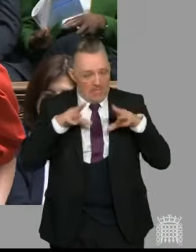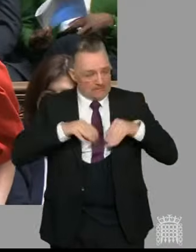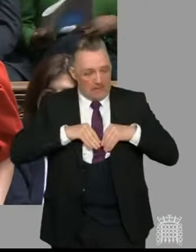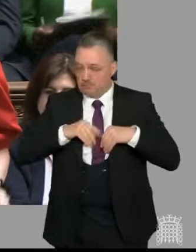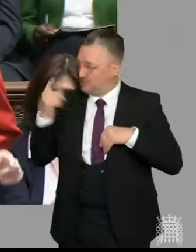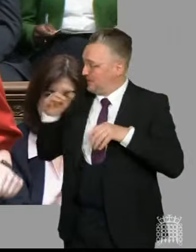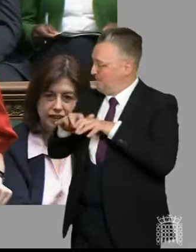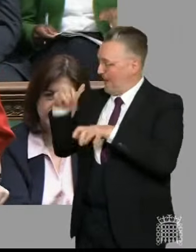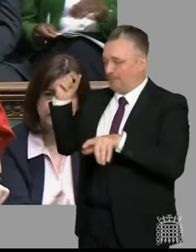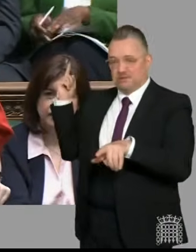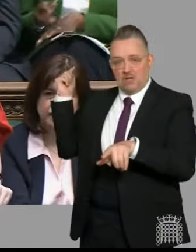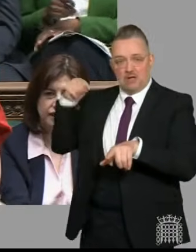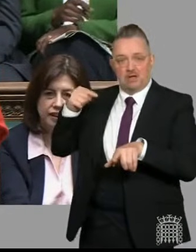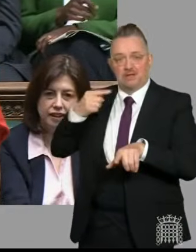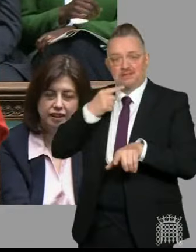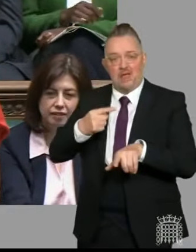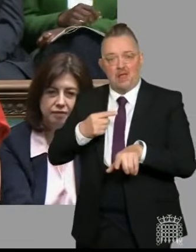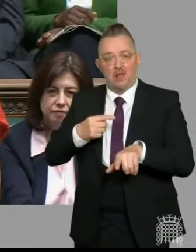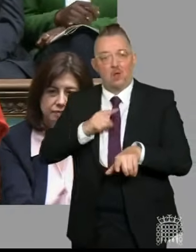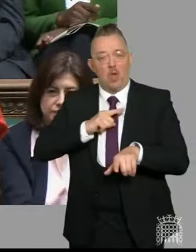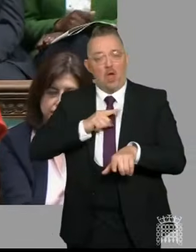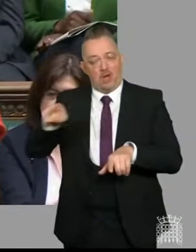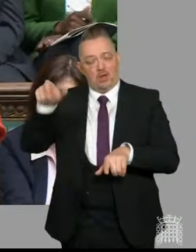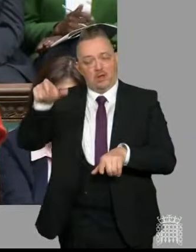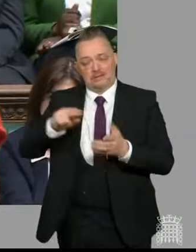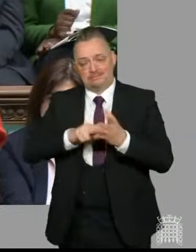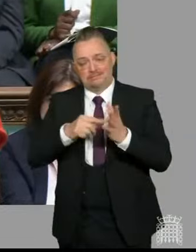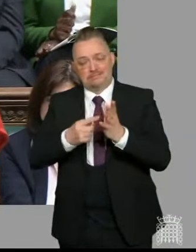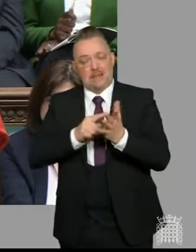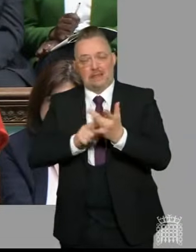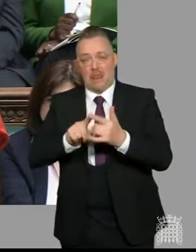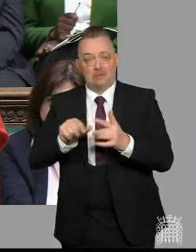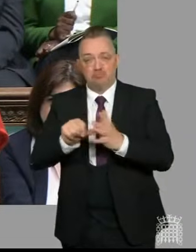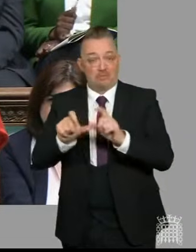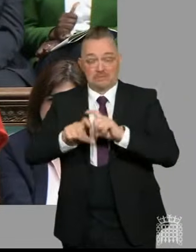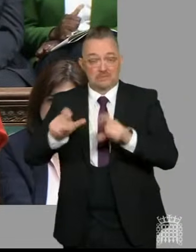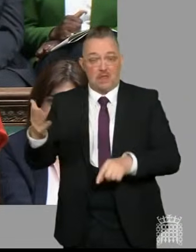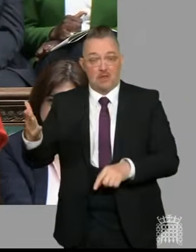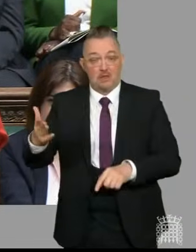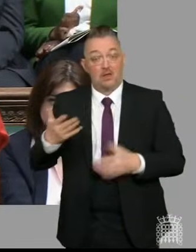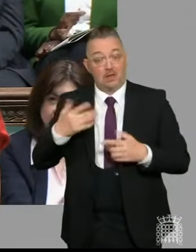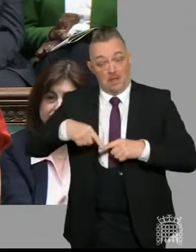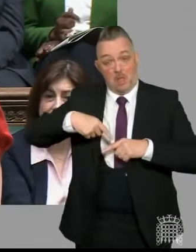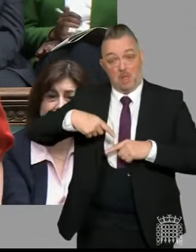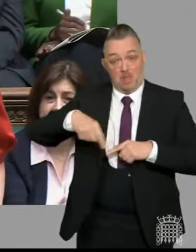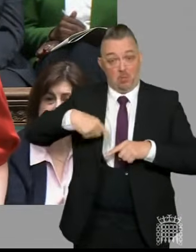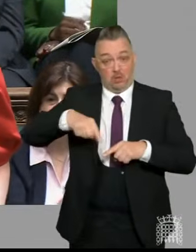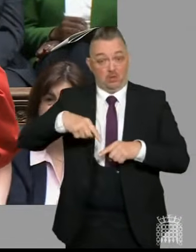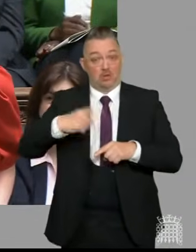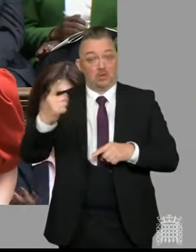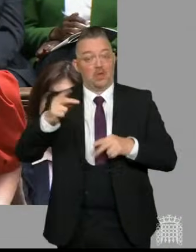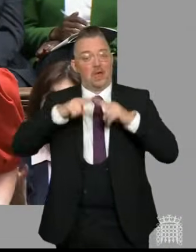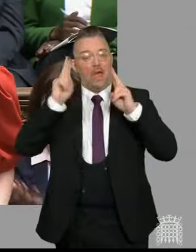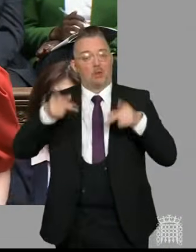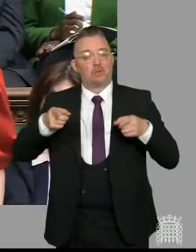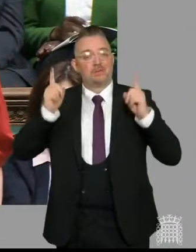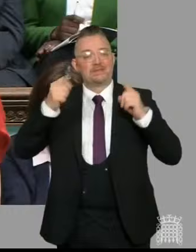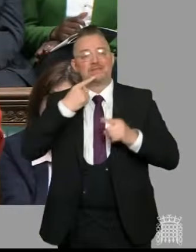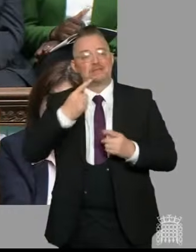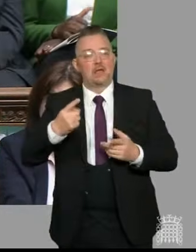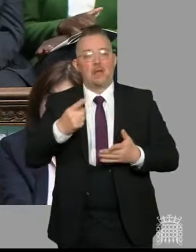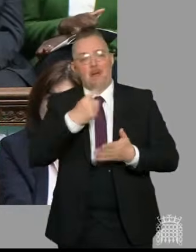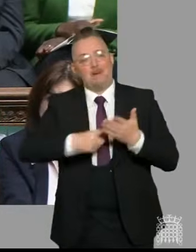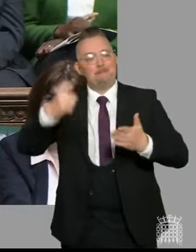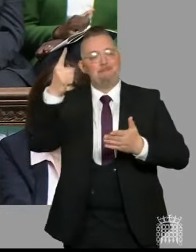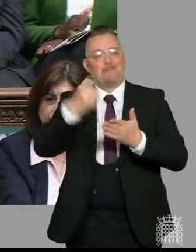Natalie. Yes. This week, the Housing Minister said there is no solid date for banning no-fault evictions. The Housing